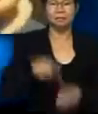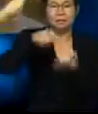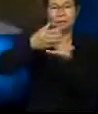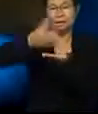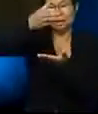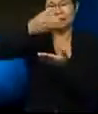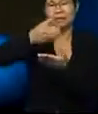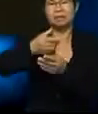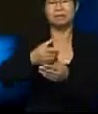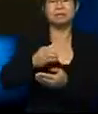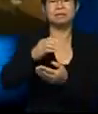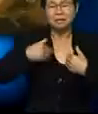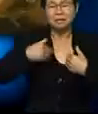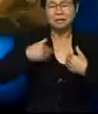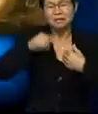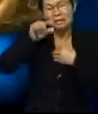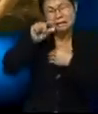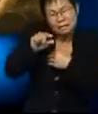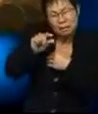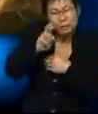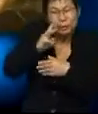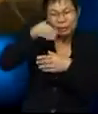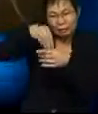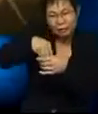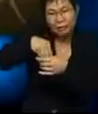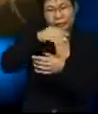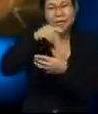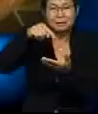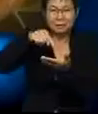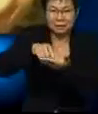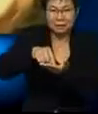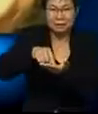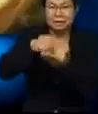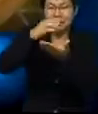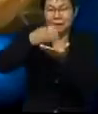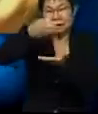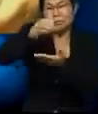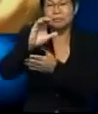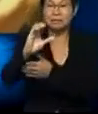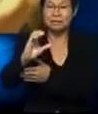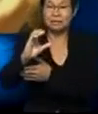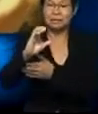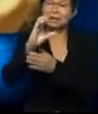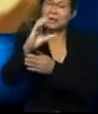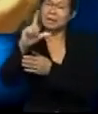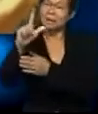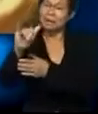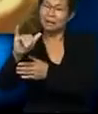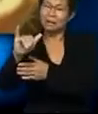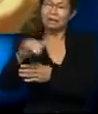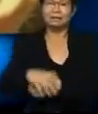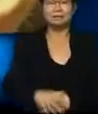This glass has a little water in it. This is from cup C, clay.